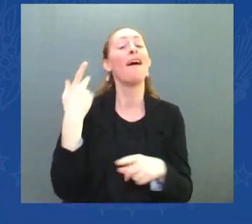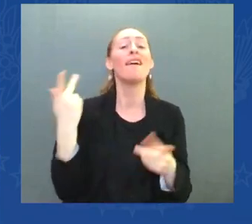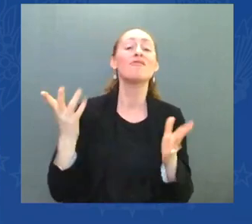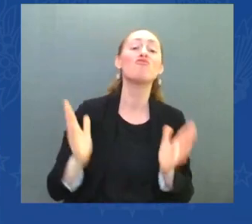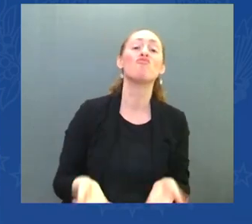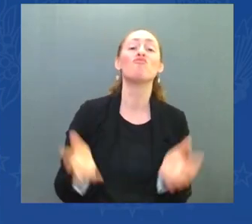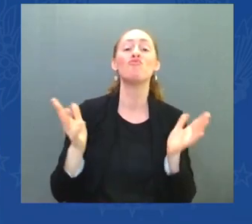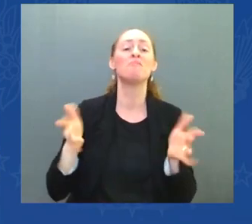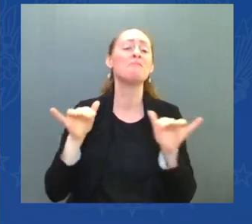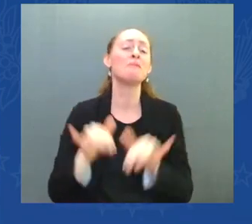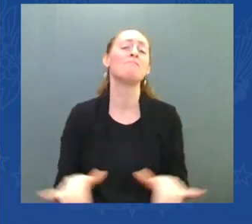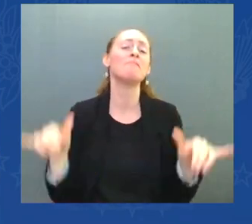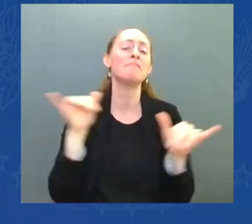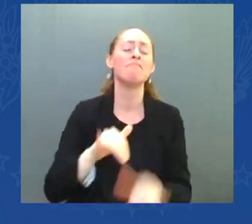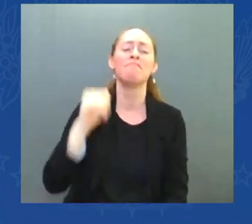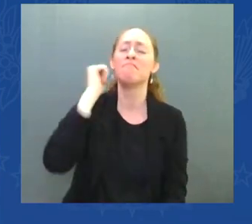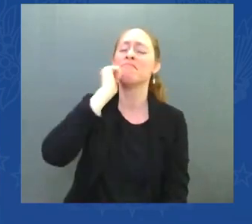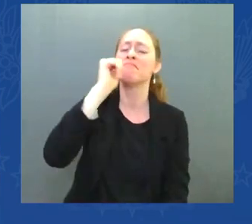pop.